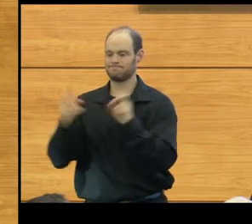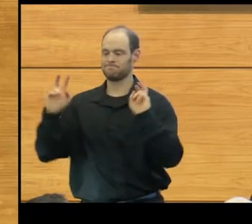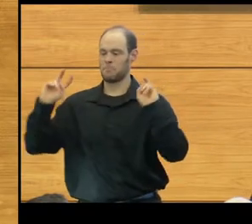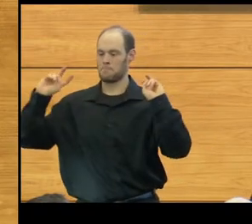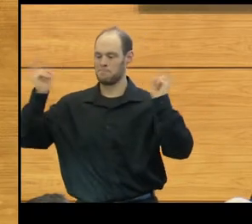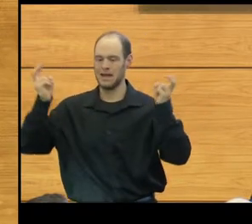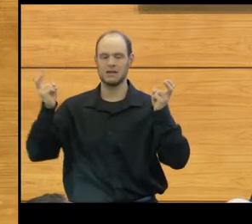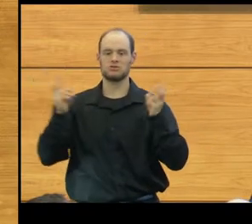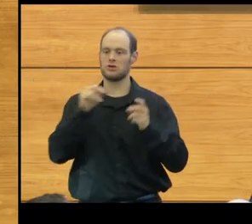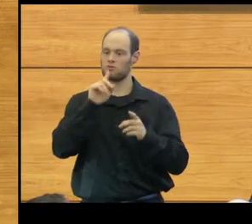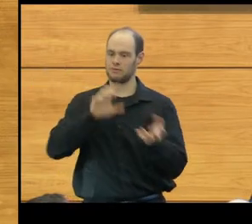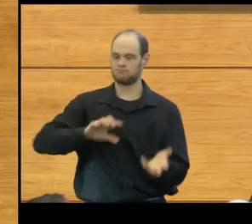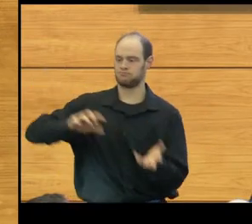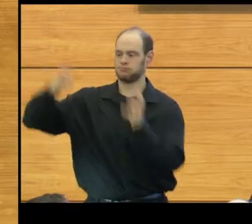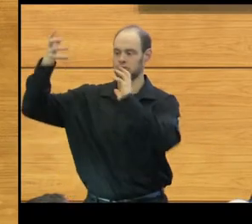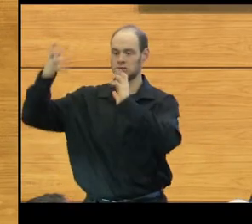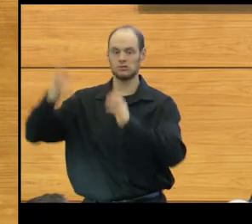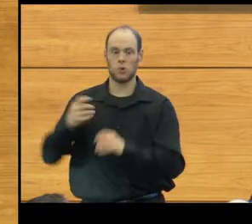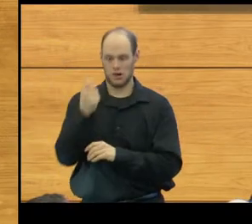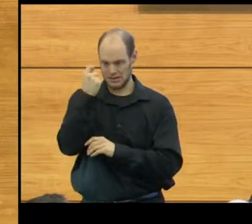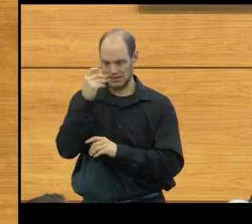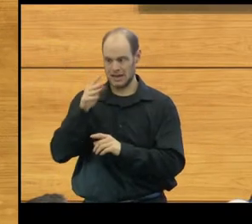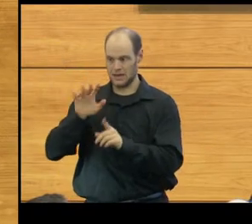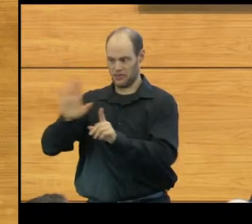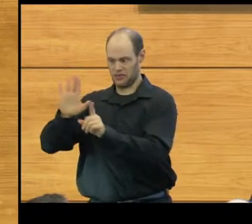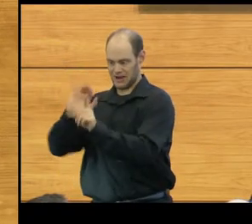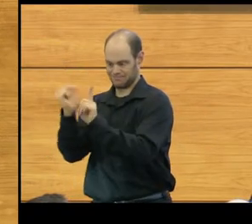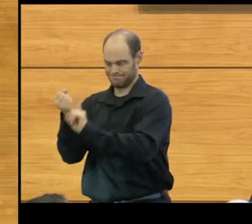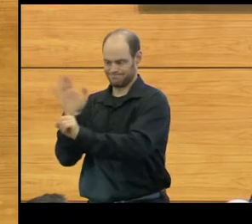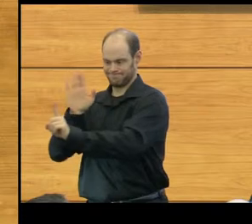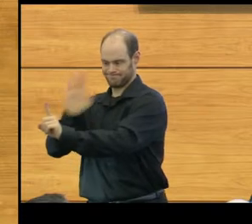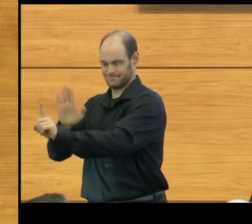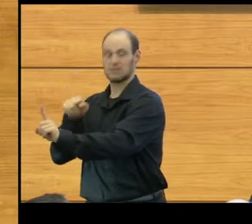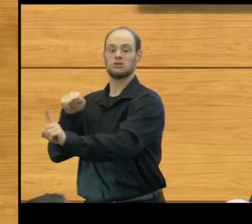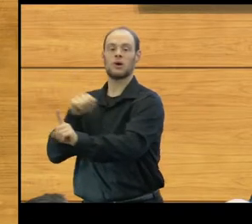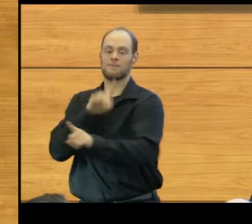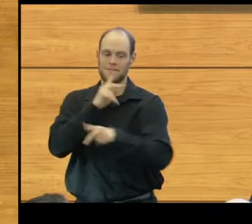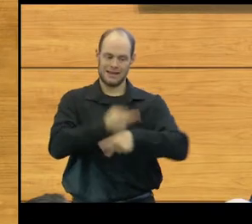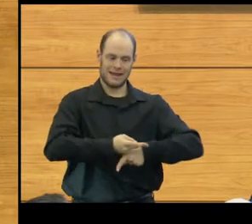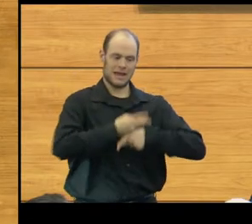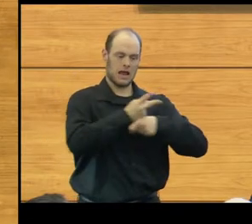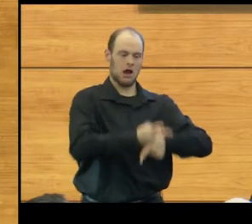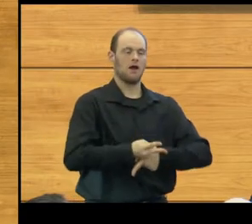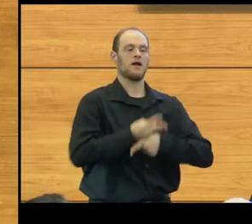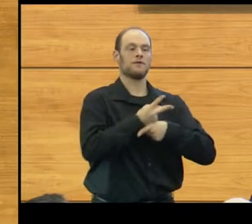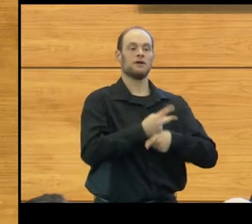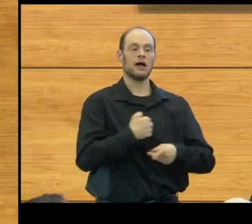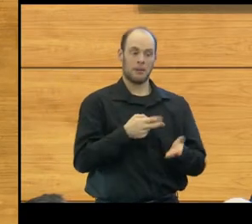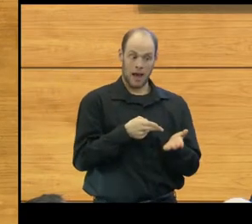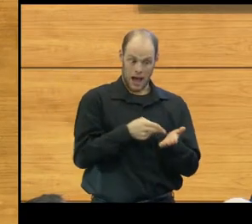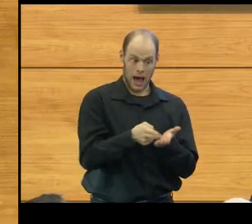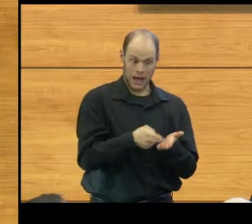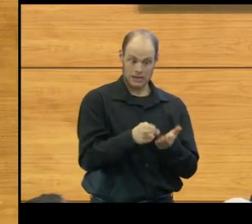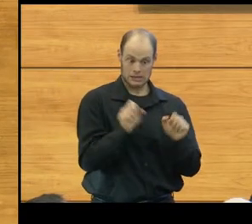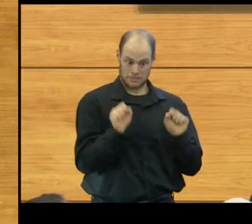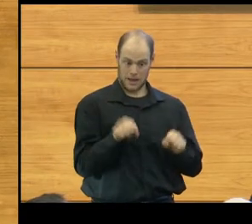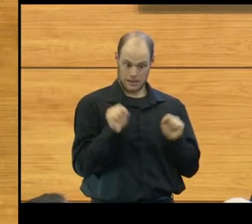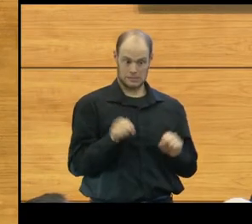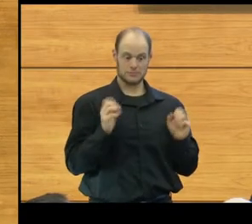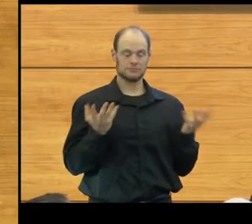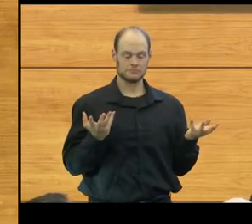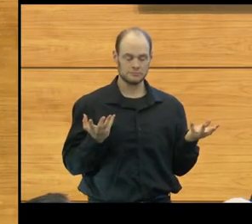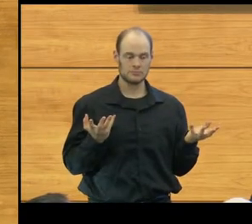often extenuating circumstances associated with it. So I'm pretty careful to be as honest as I possibly can